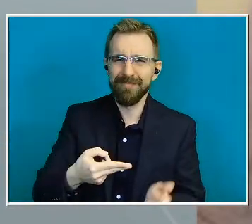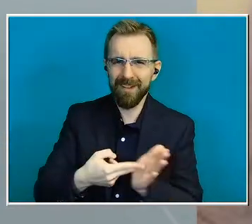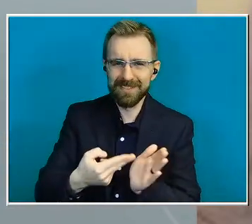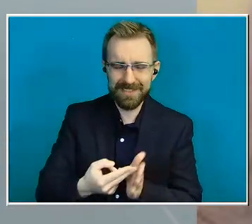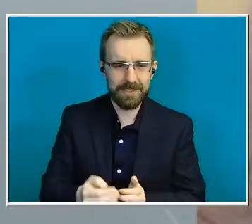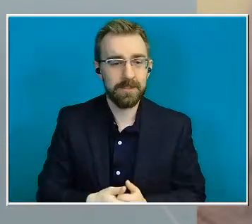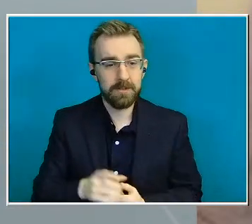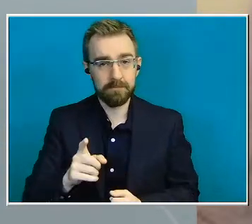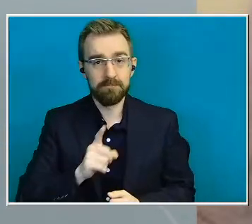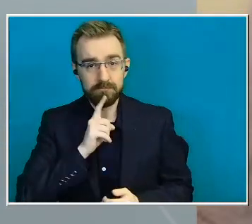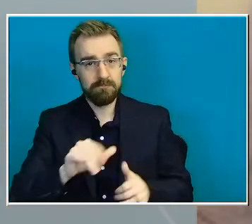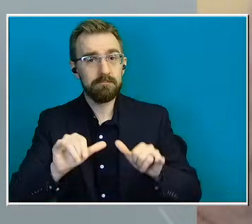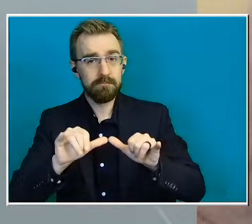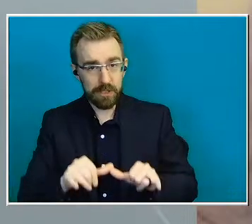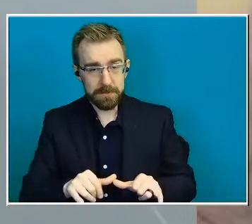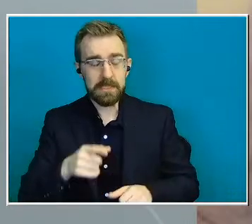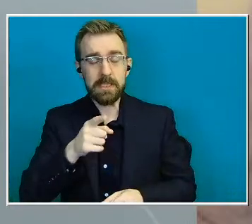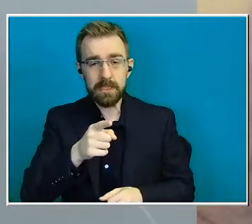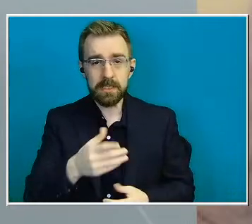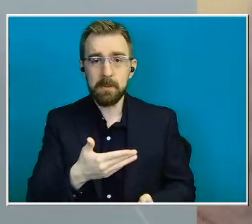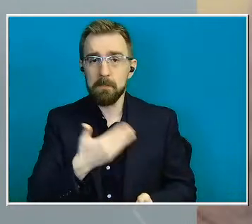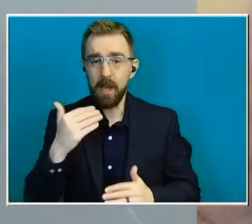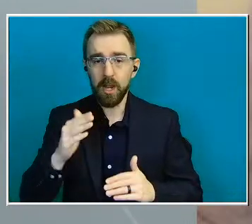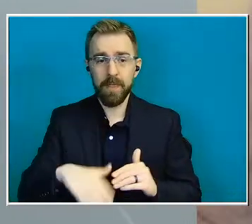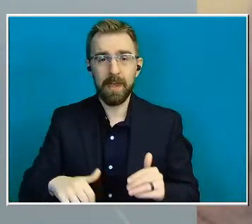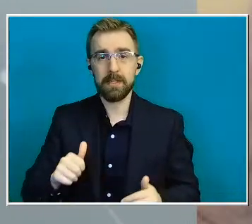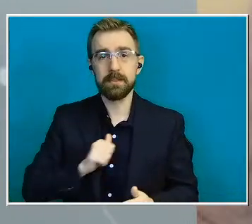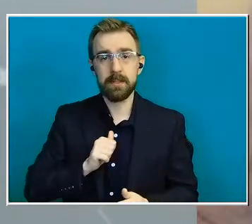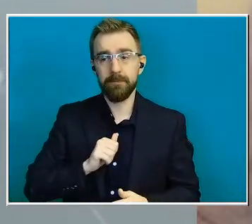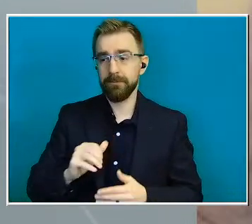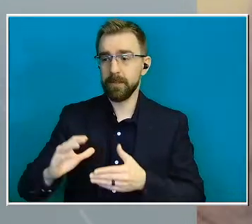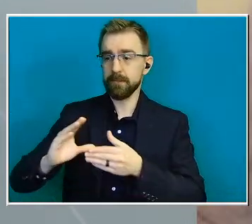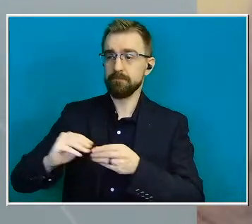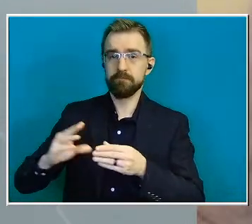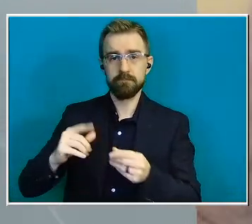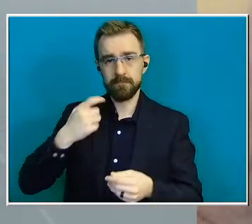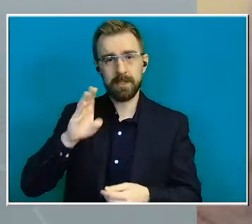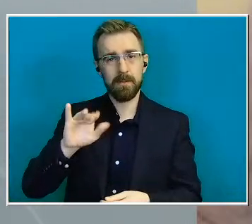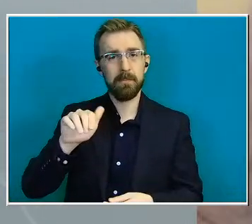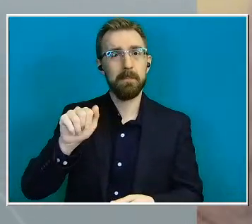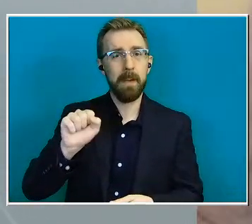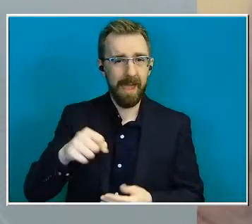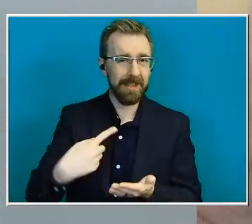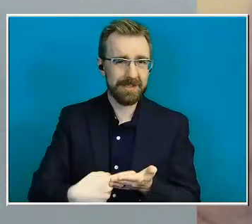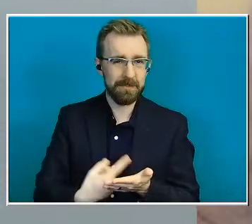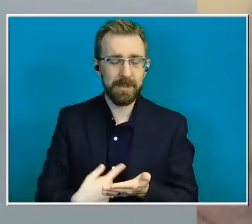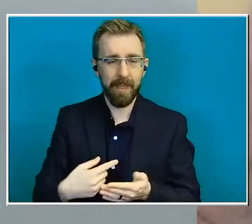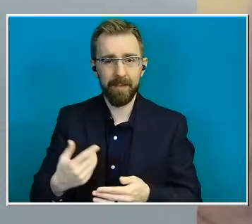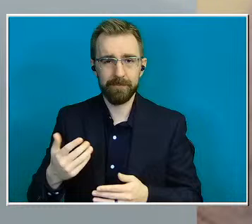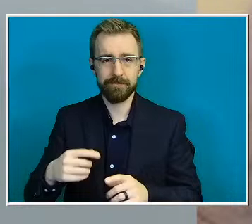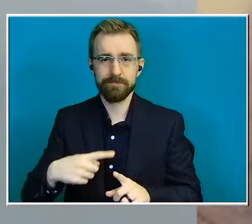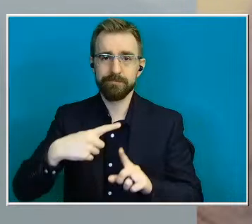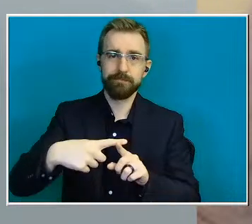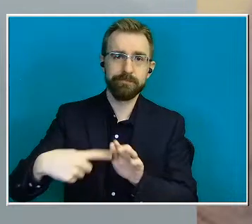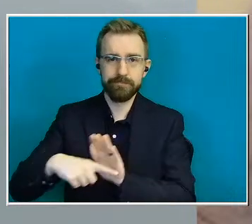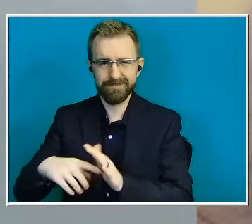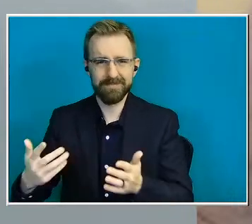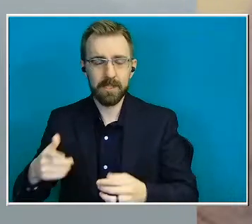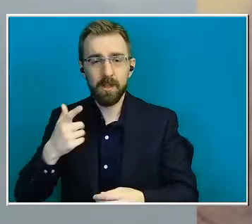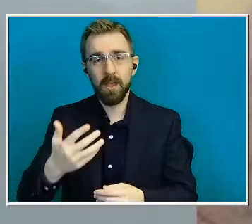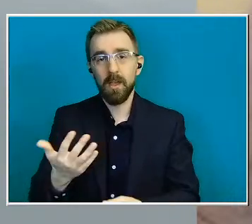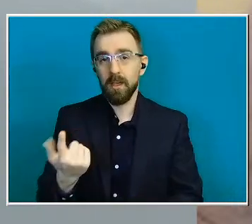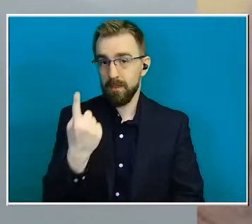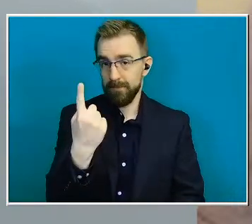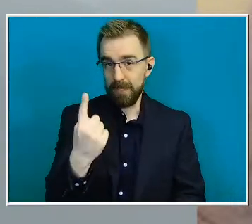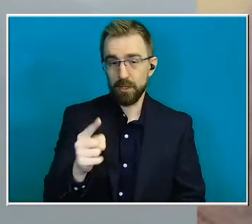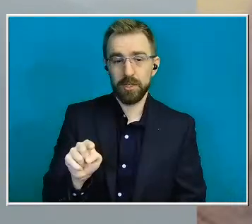It's much better than self-report because there's bias in self-report. So you put your finger in a little like clip. A pulse